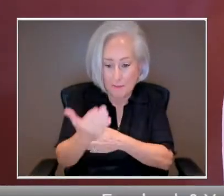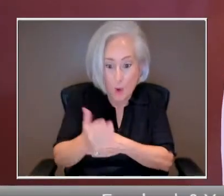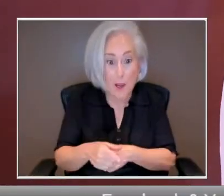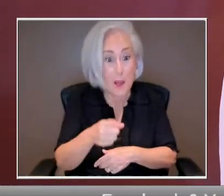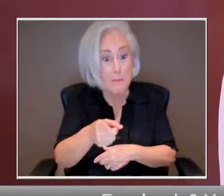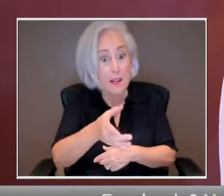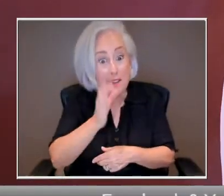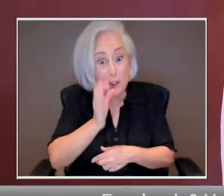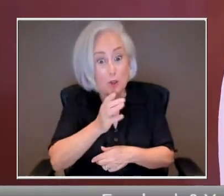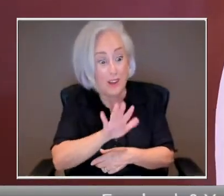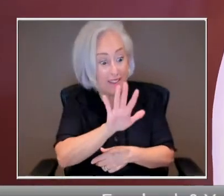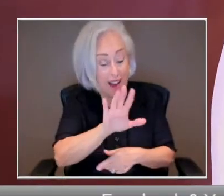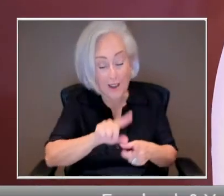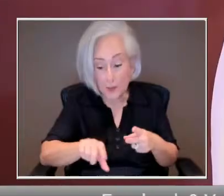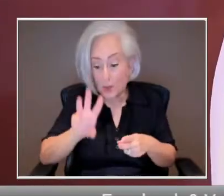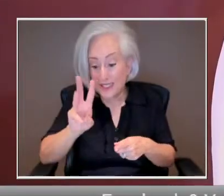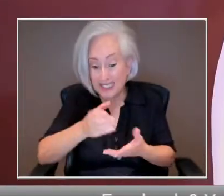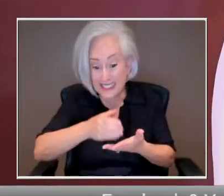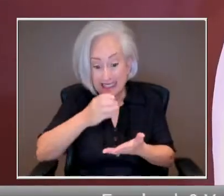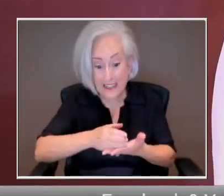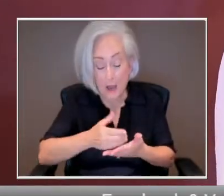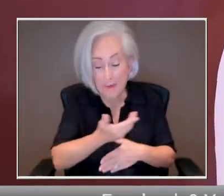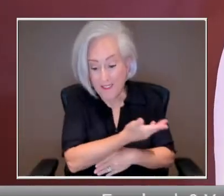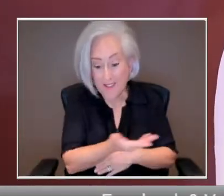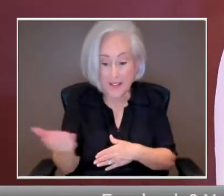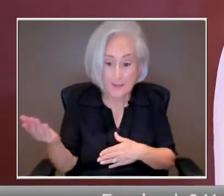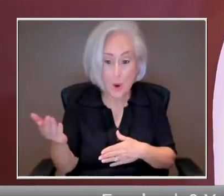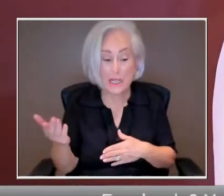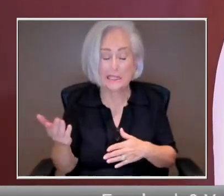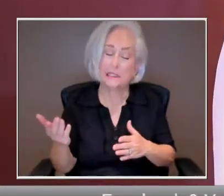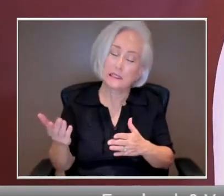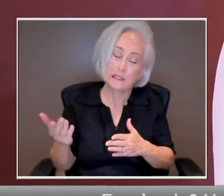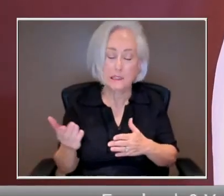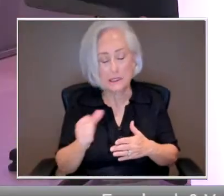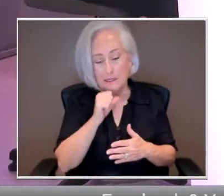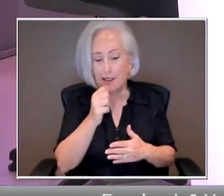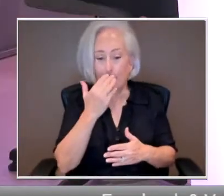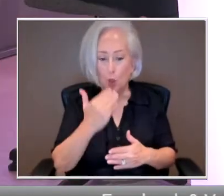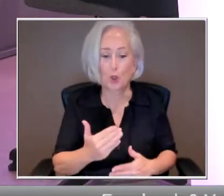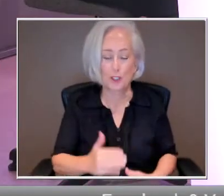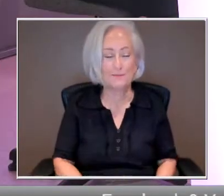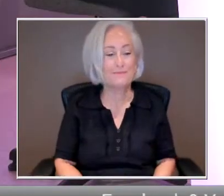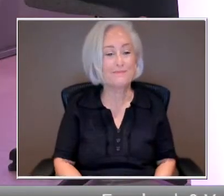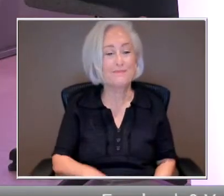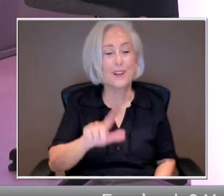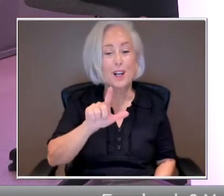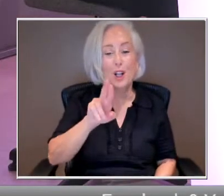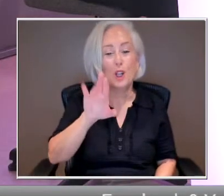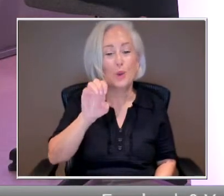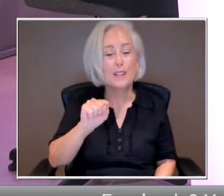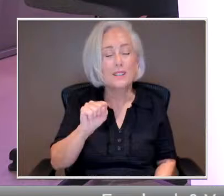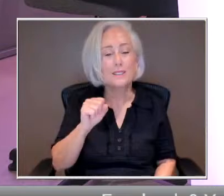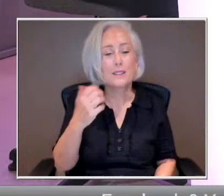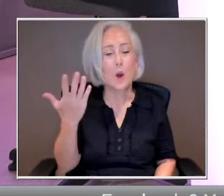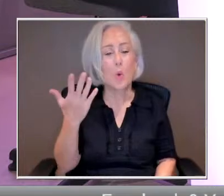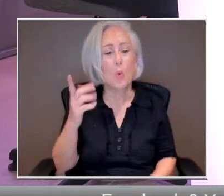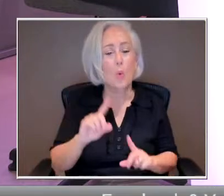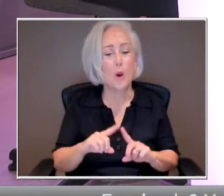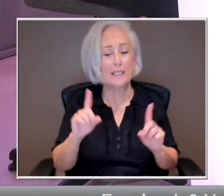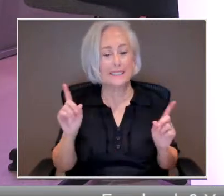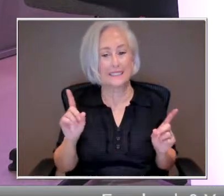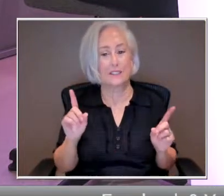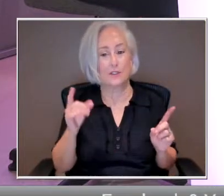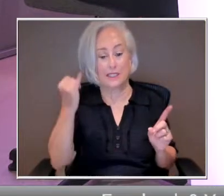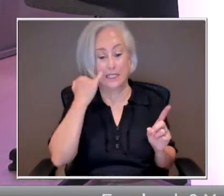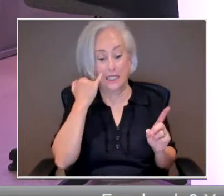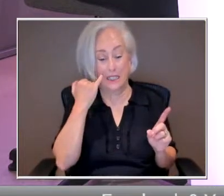like, you know, other energy drinks, so that's not so good. You know. Lucas, what's the difference then if Nicole works out now